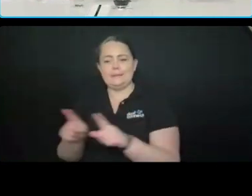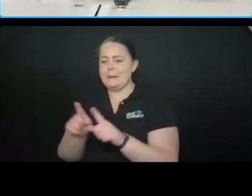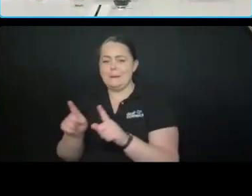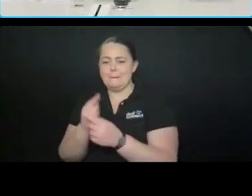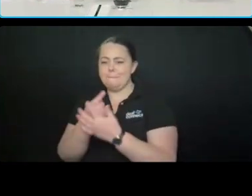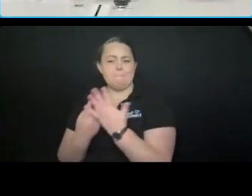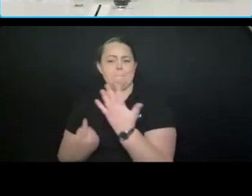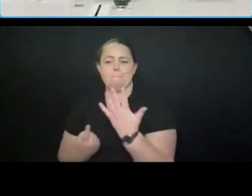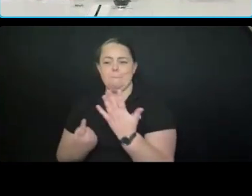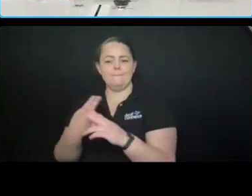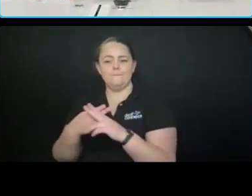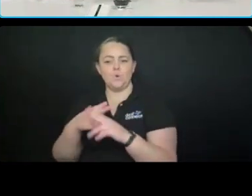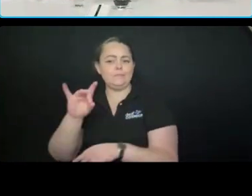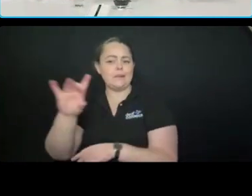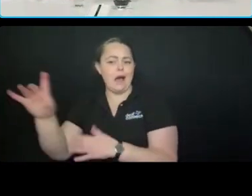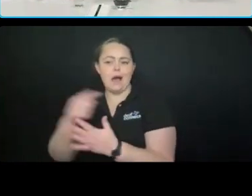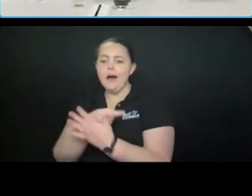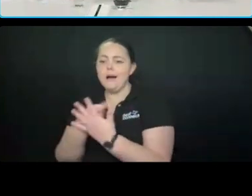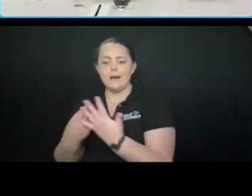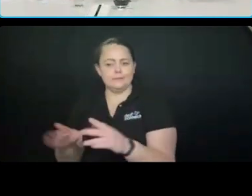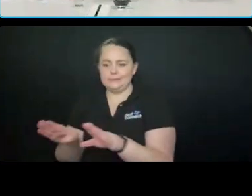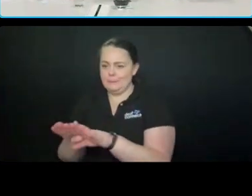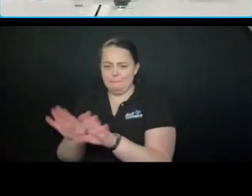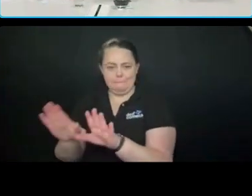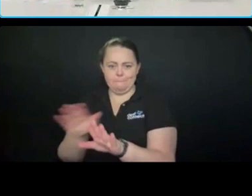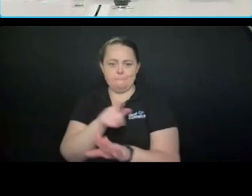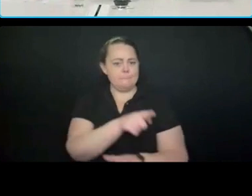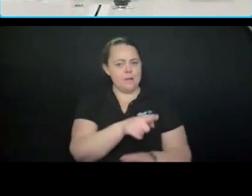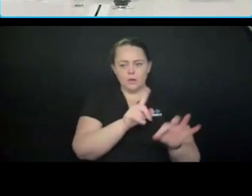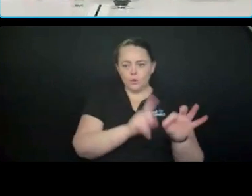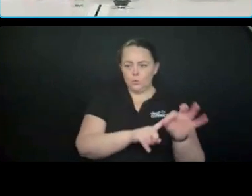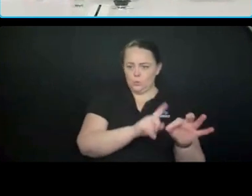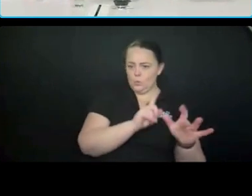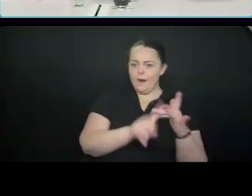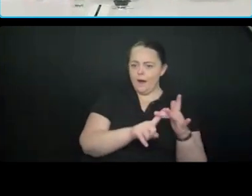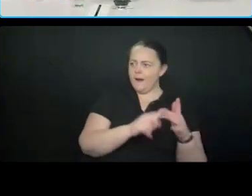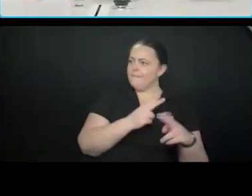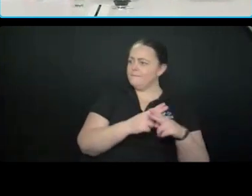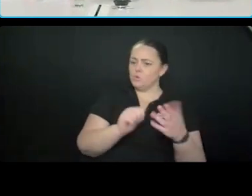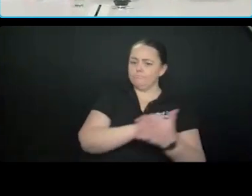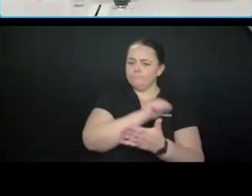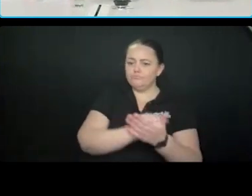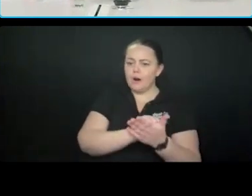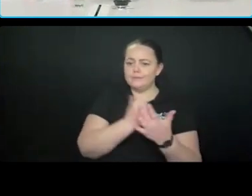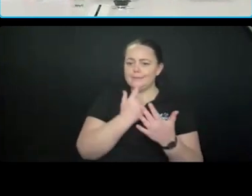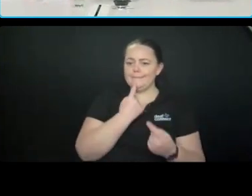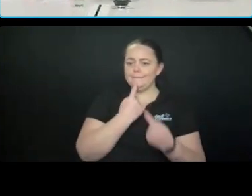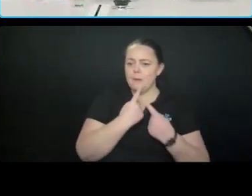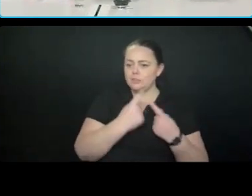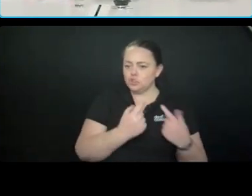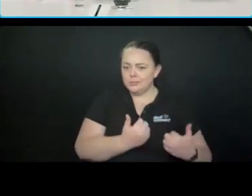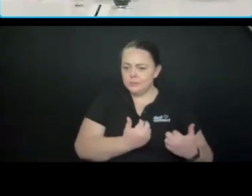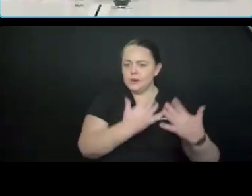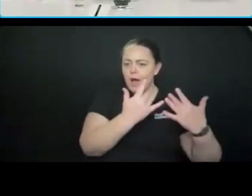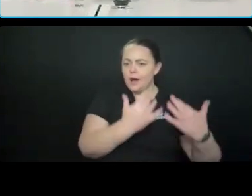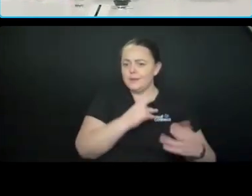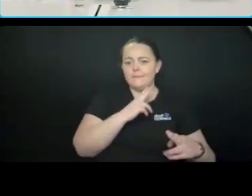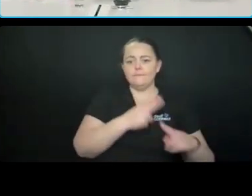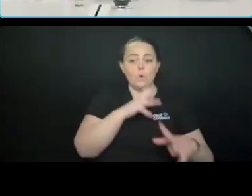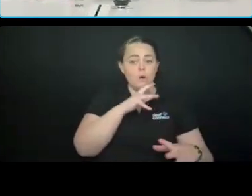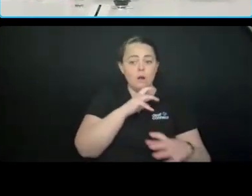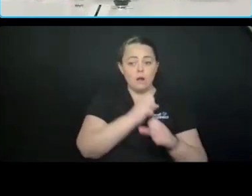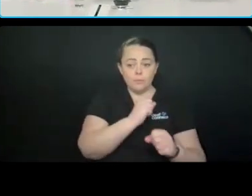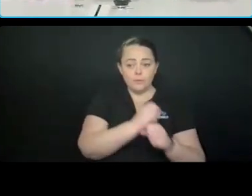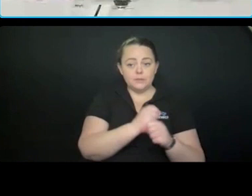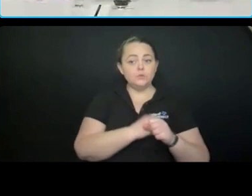star ratings. The focus is absolutely on submitting accurate data, using it to support improvement, and